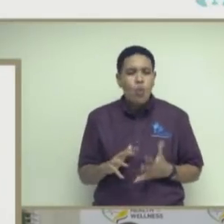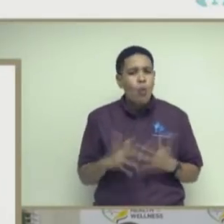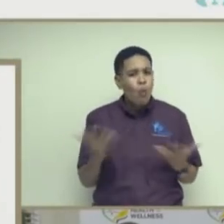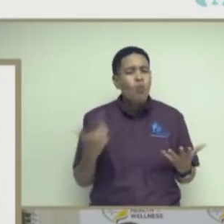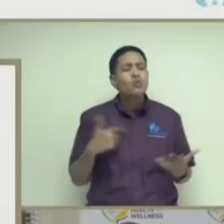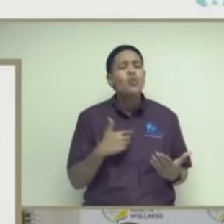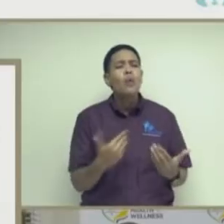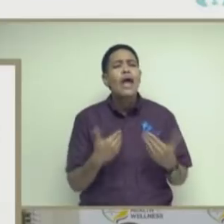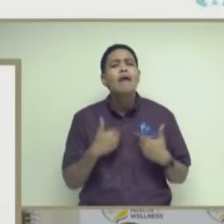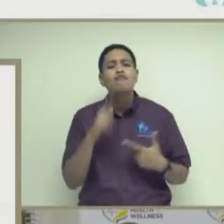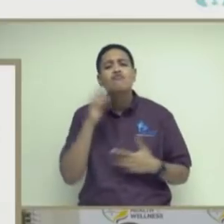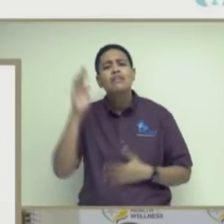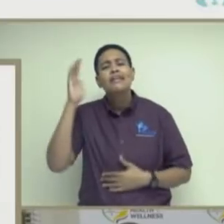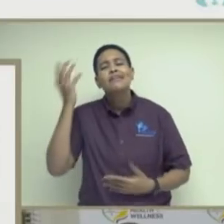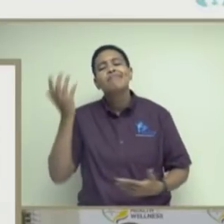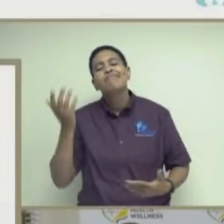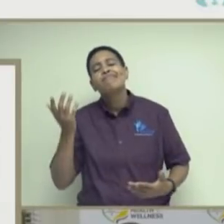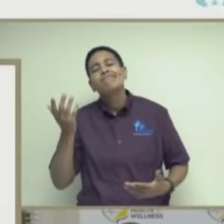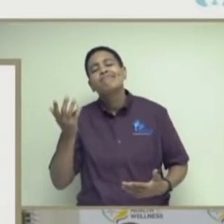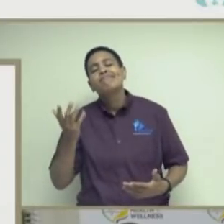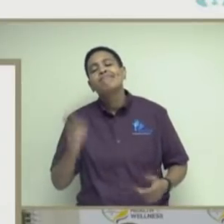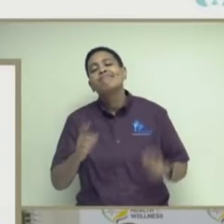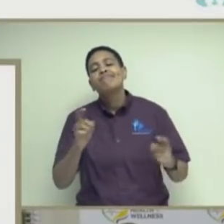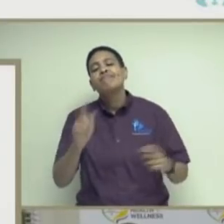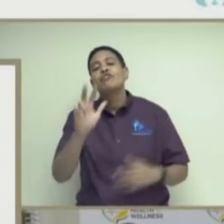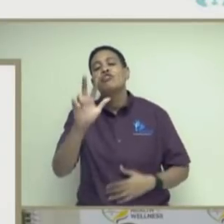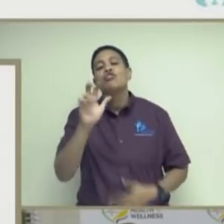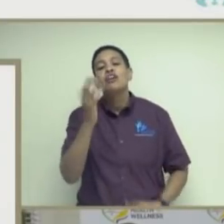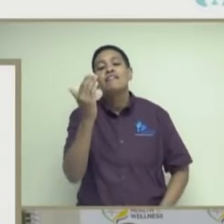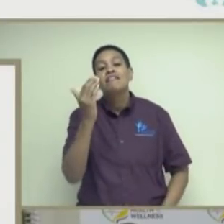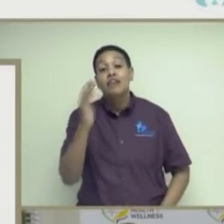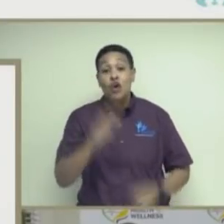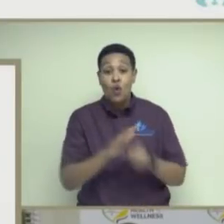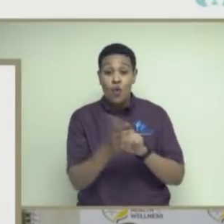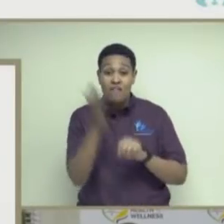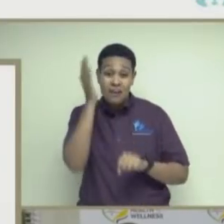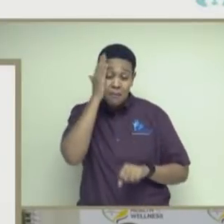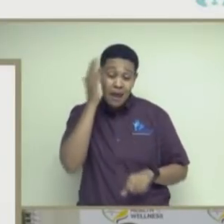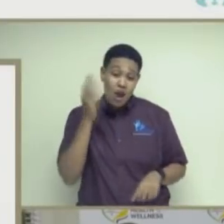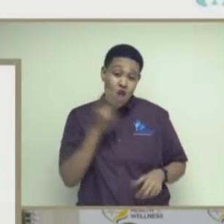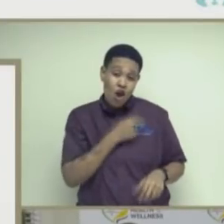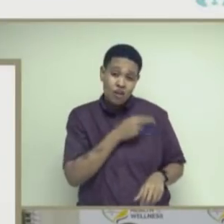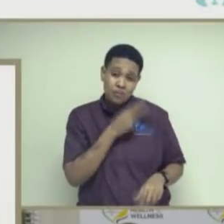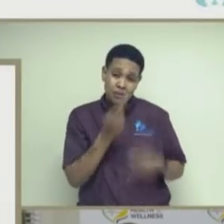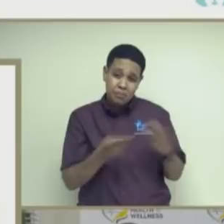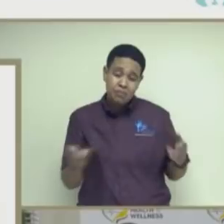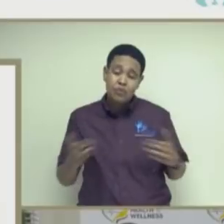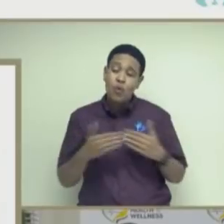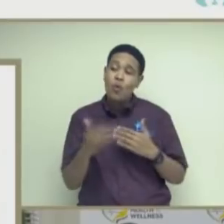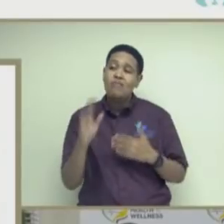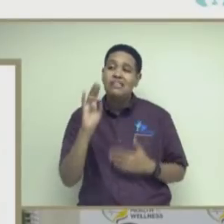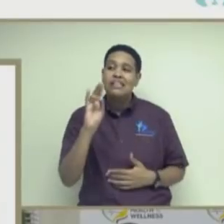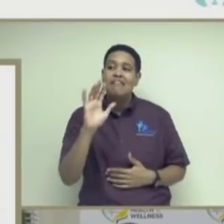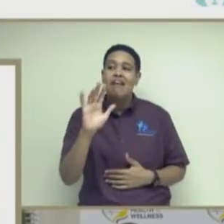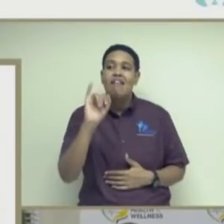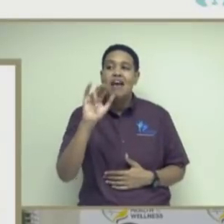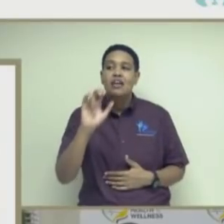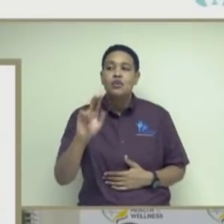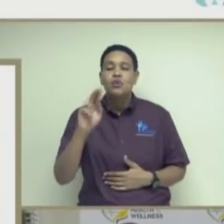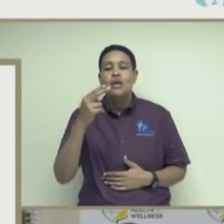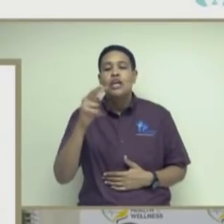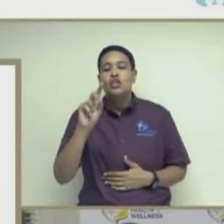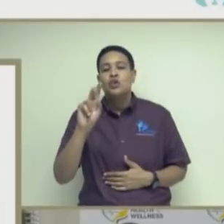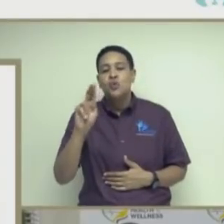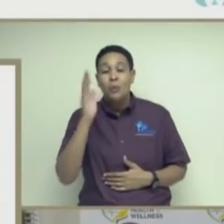we have dedicated 315 COVID beds in hospitals, over 75 ICU, HDU